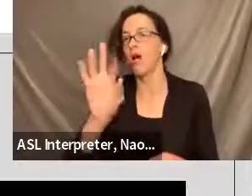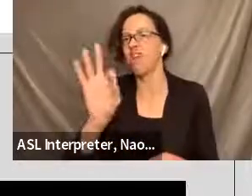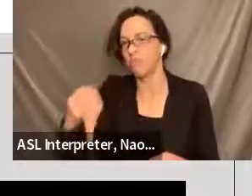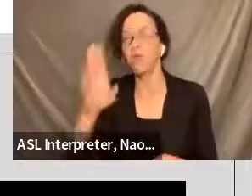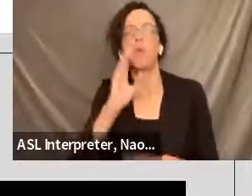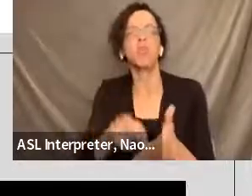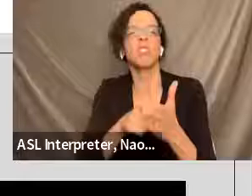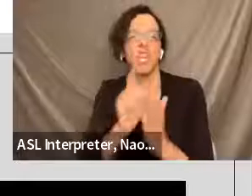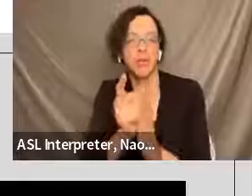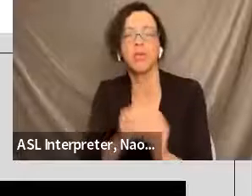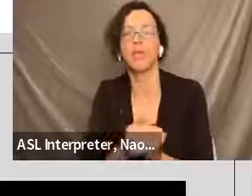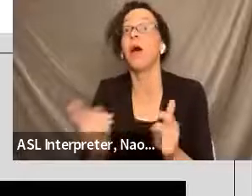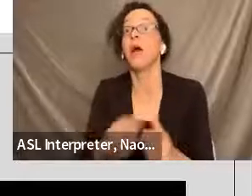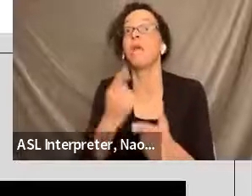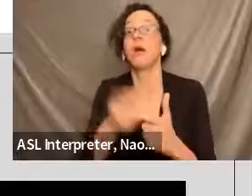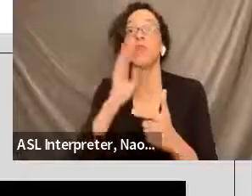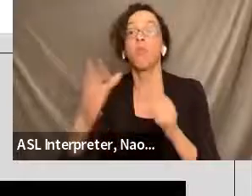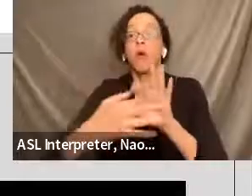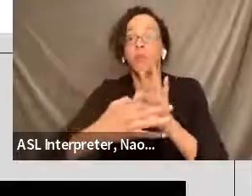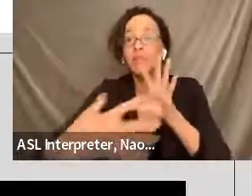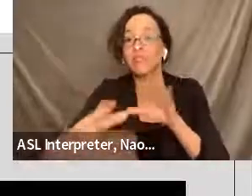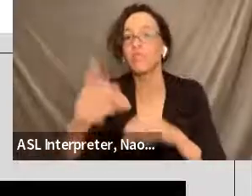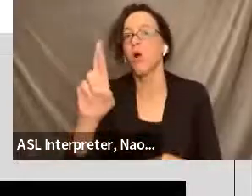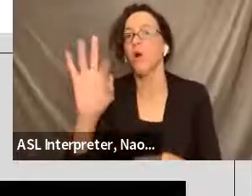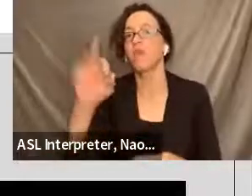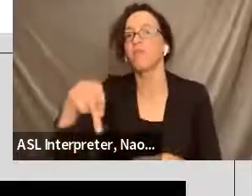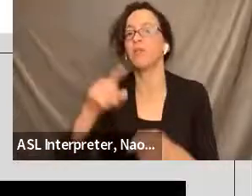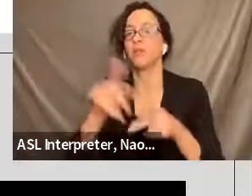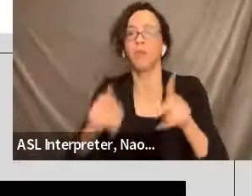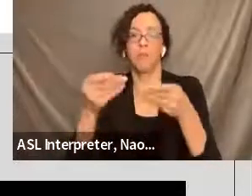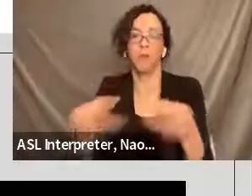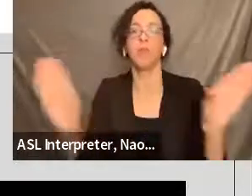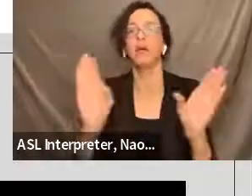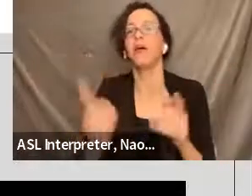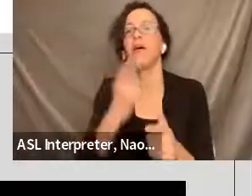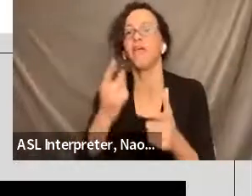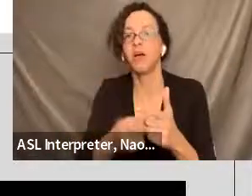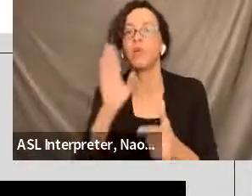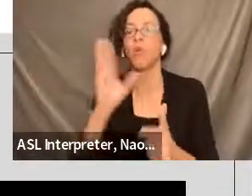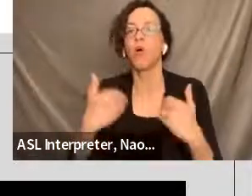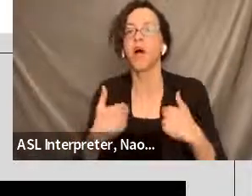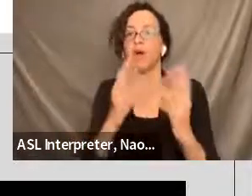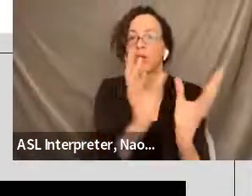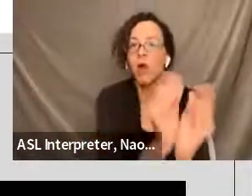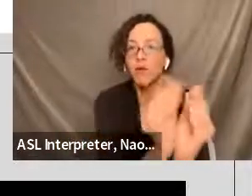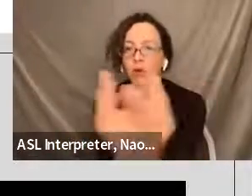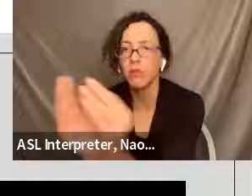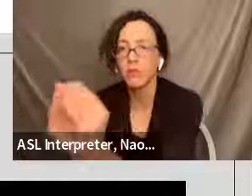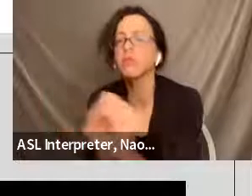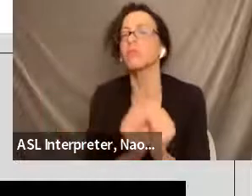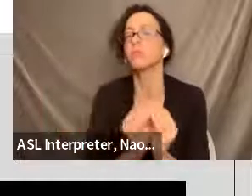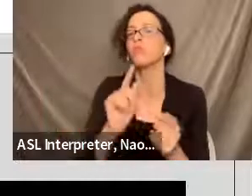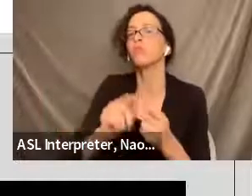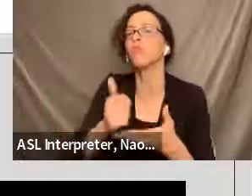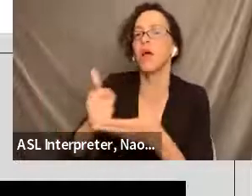And then we will release the RFP to the public, and there will be bidder conferences and things like that to help answer